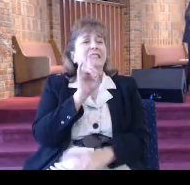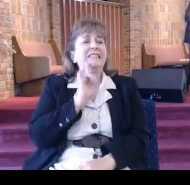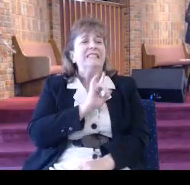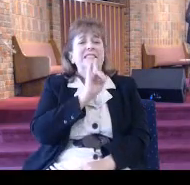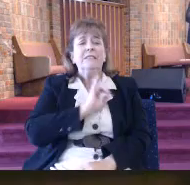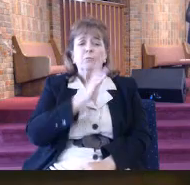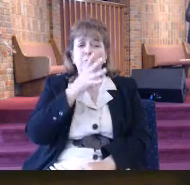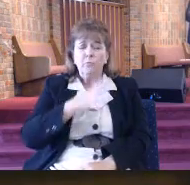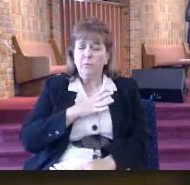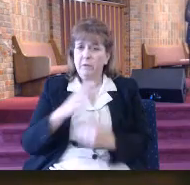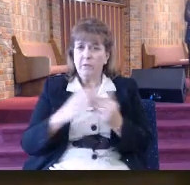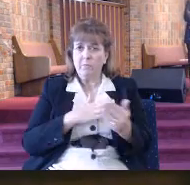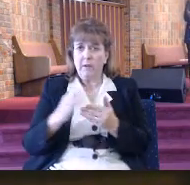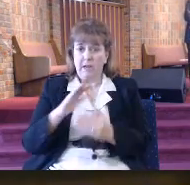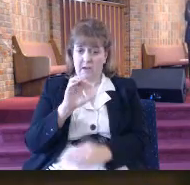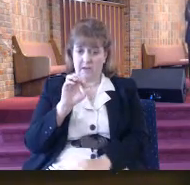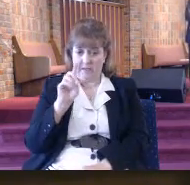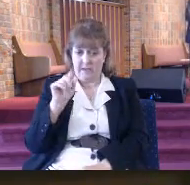man.